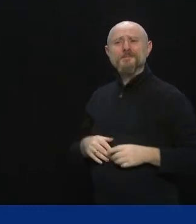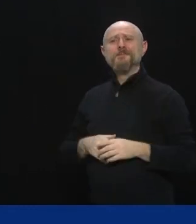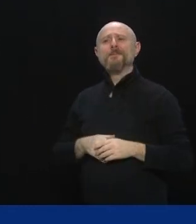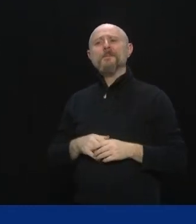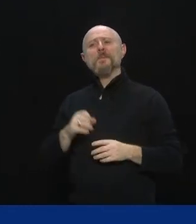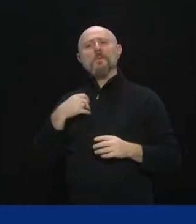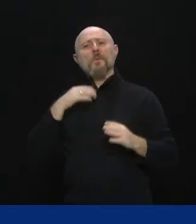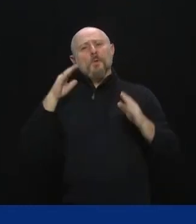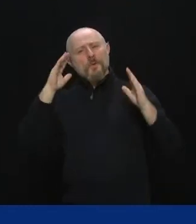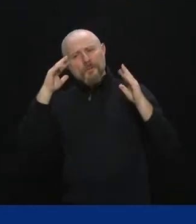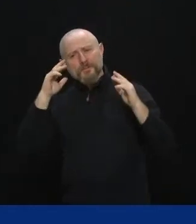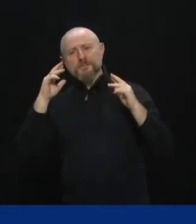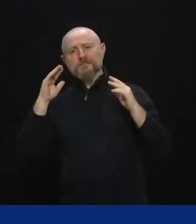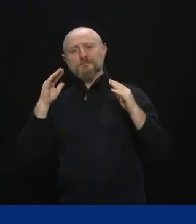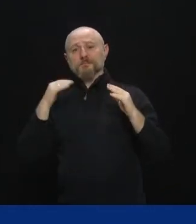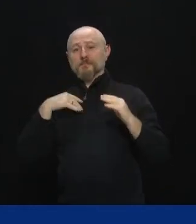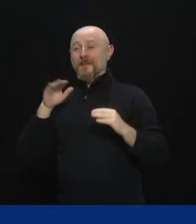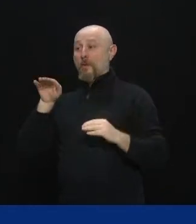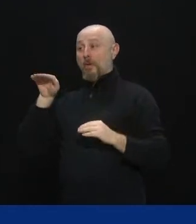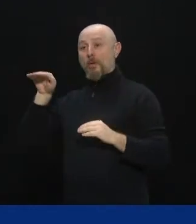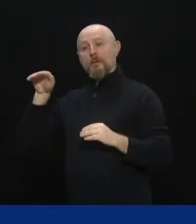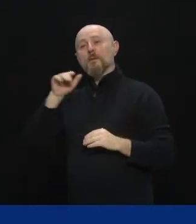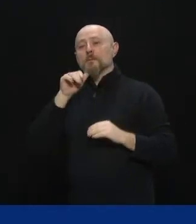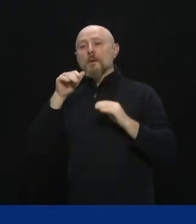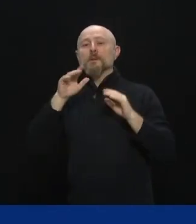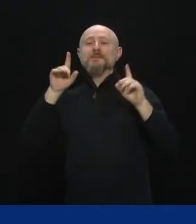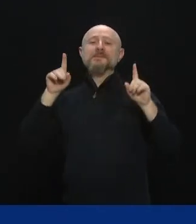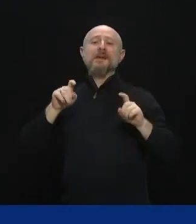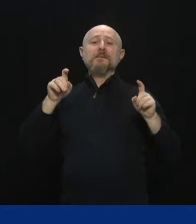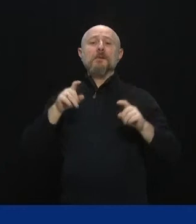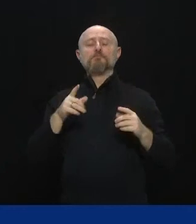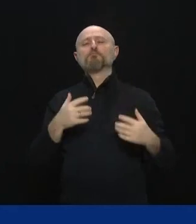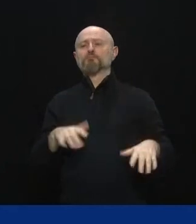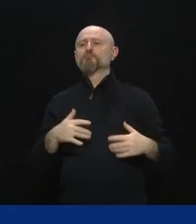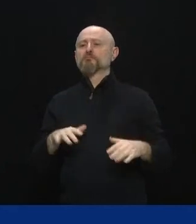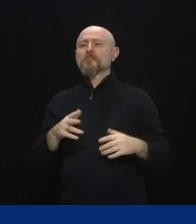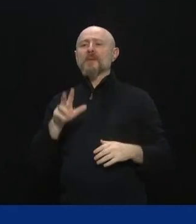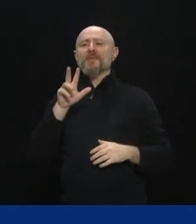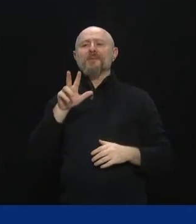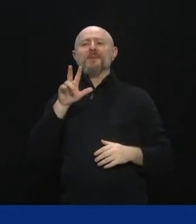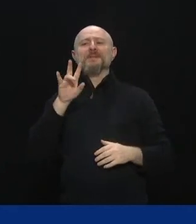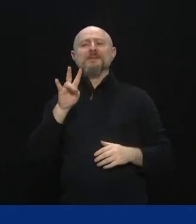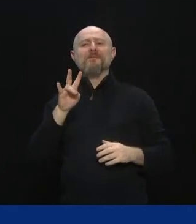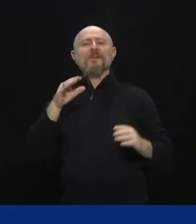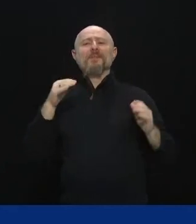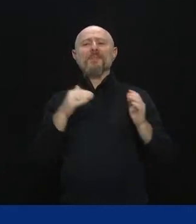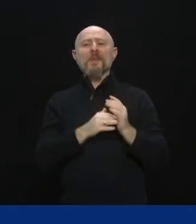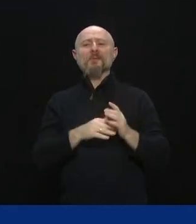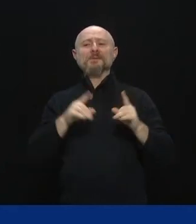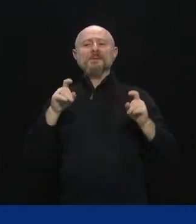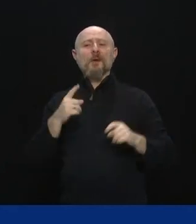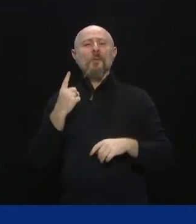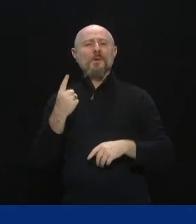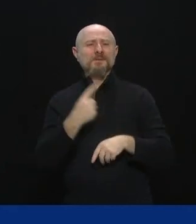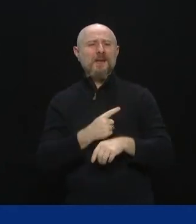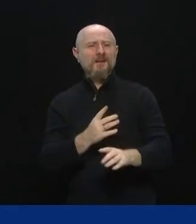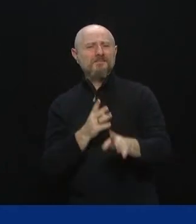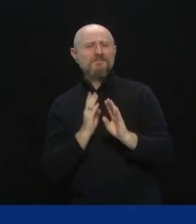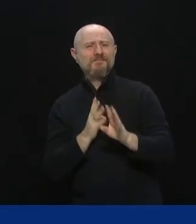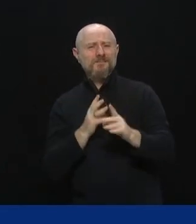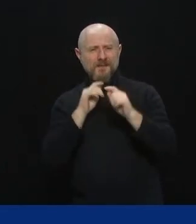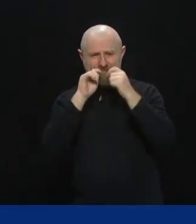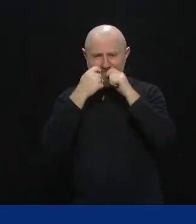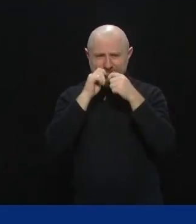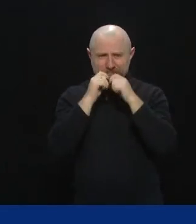an enormous number of tests, record number of tests, 37,000 tests in one day. There was a time when that could have